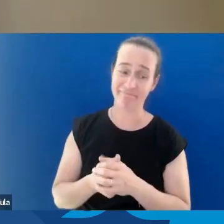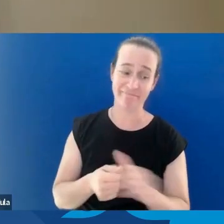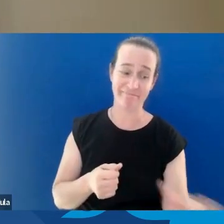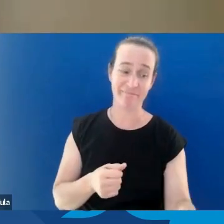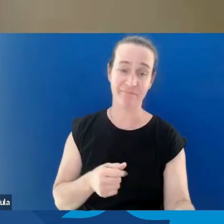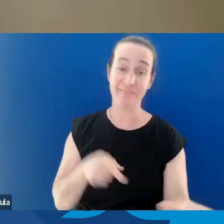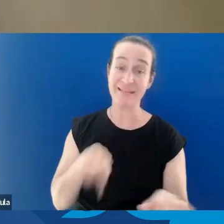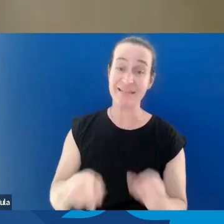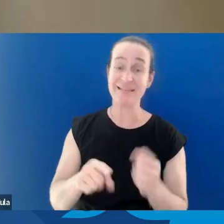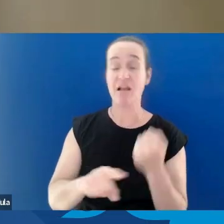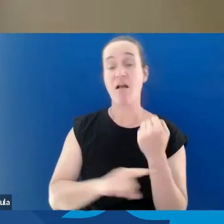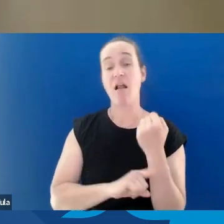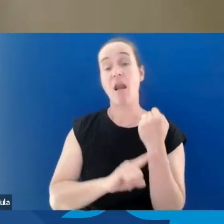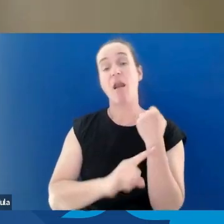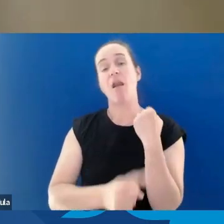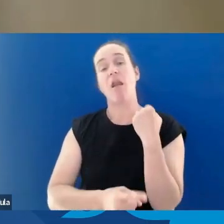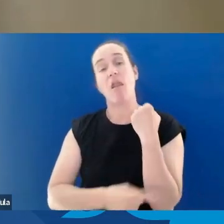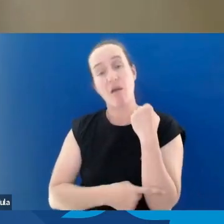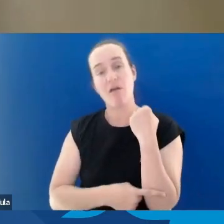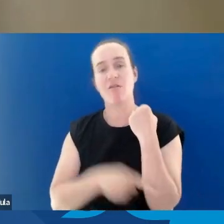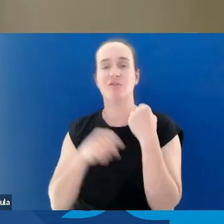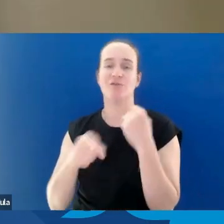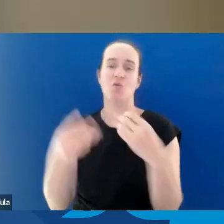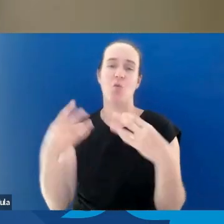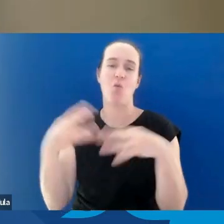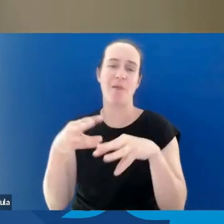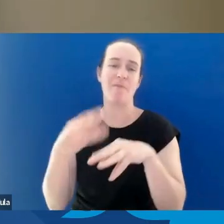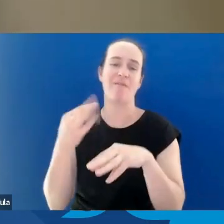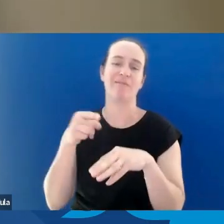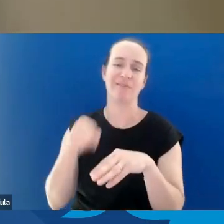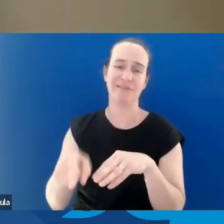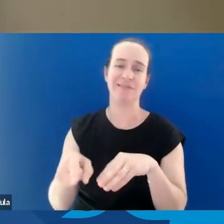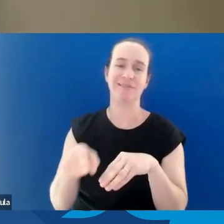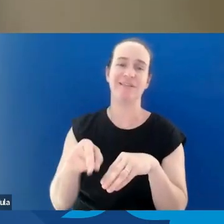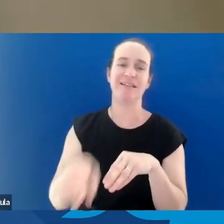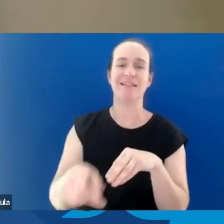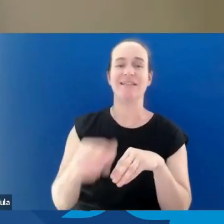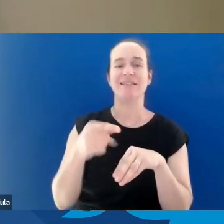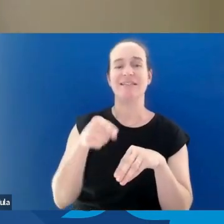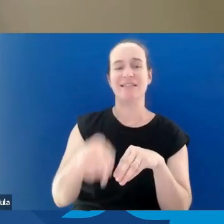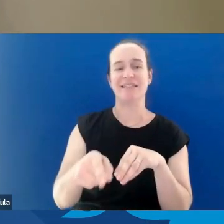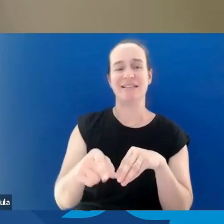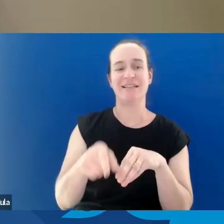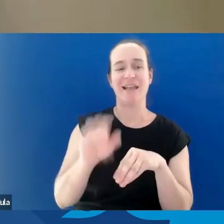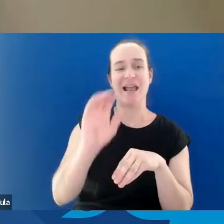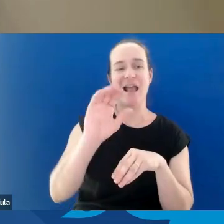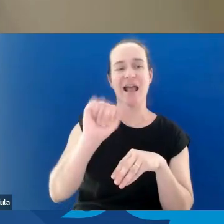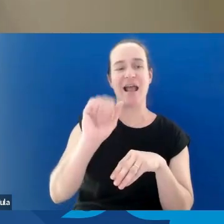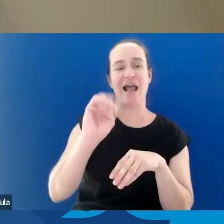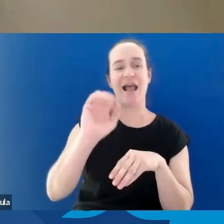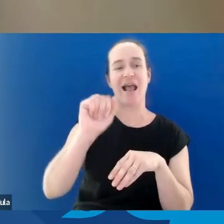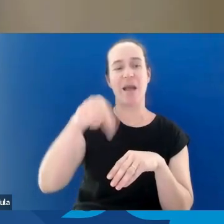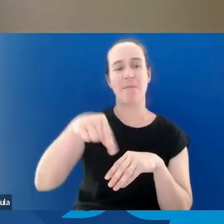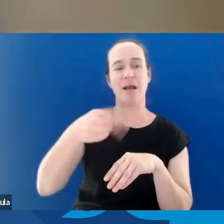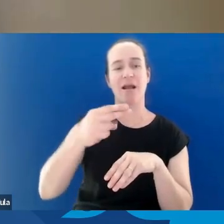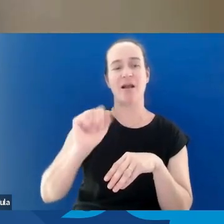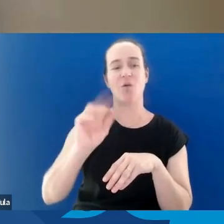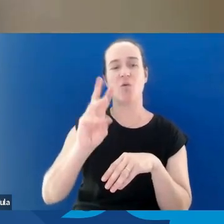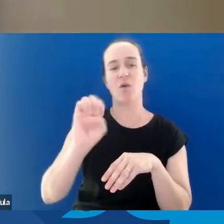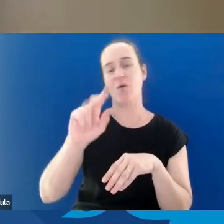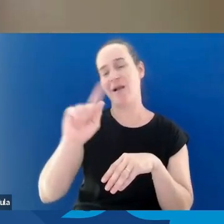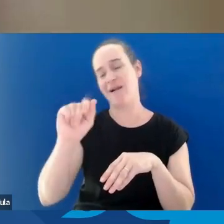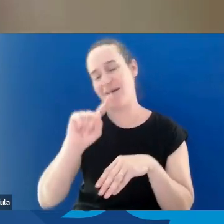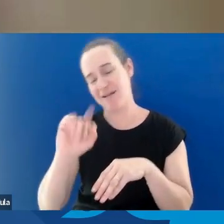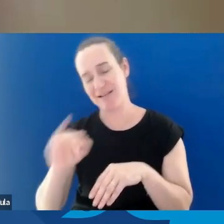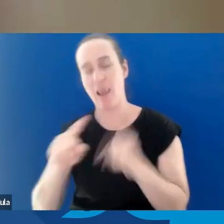actually the last webinar of the series of the Amakazi series. We have presented or